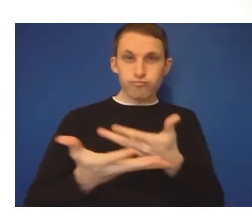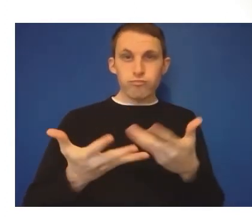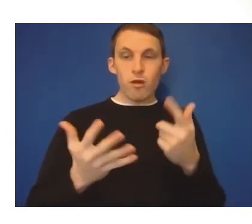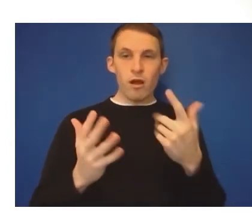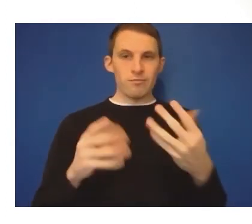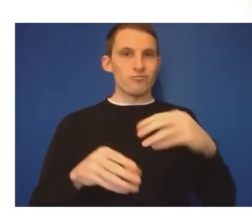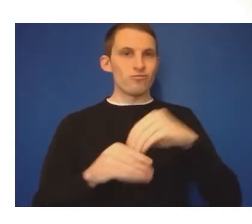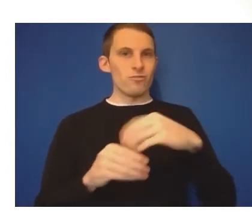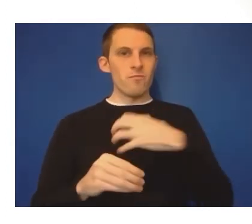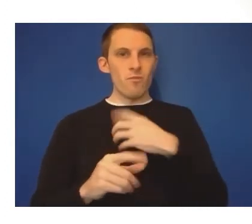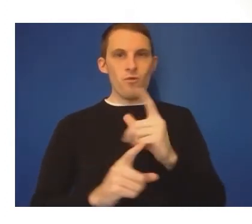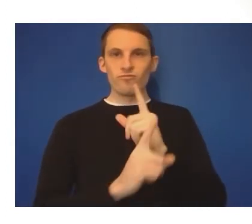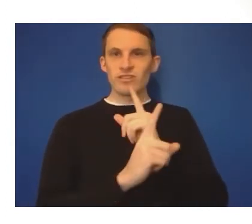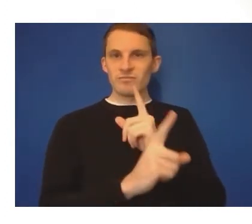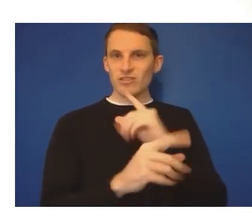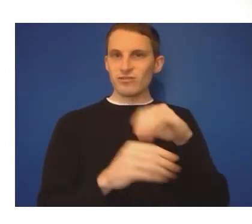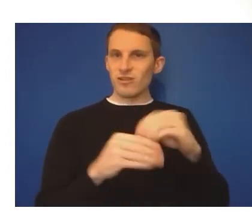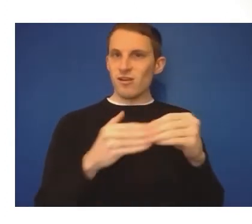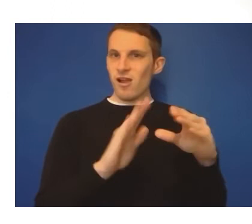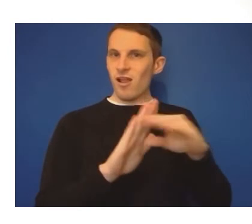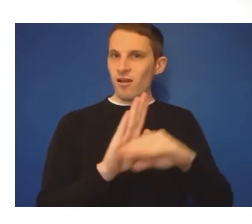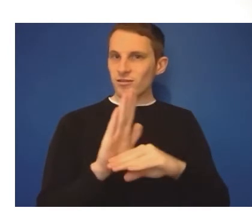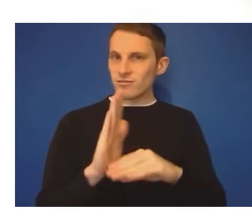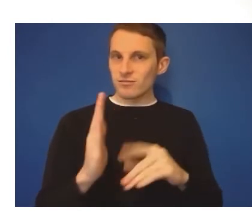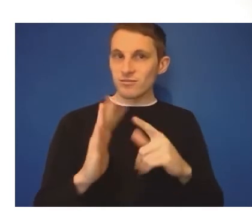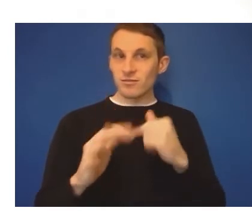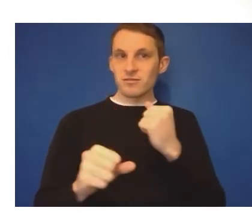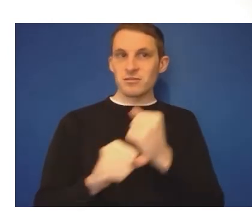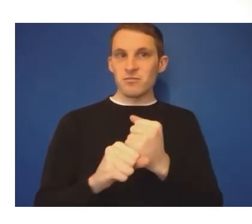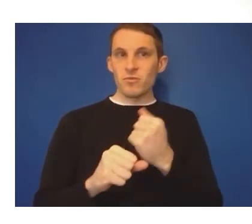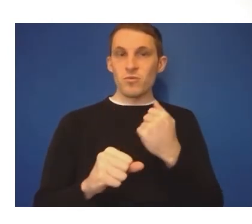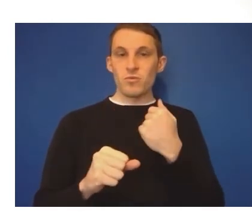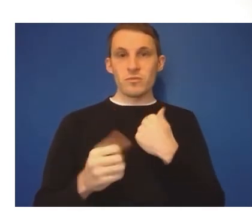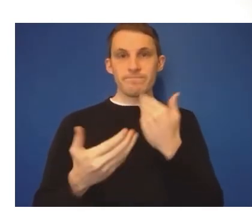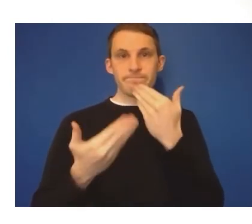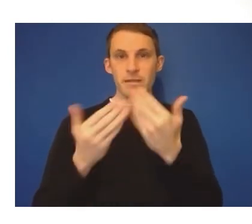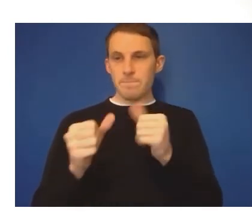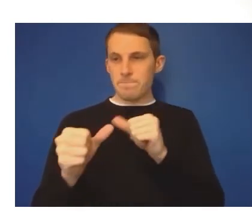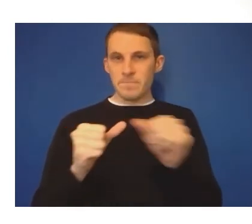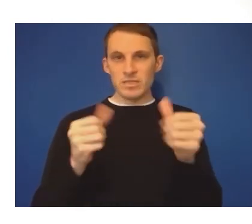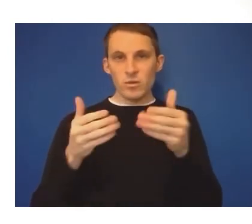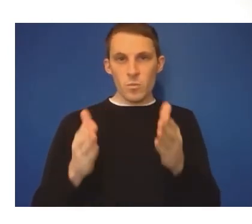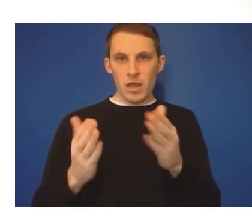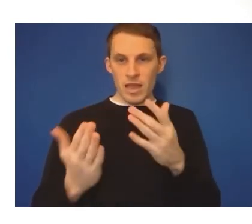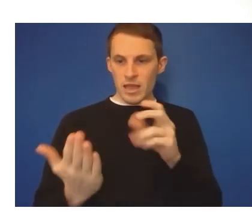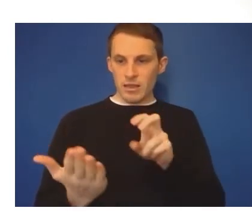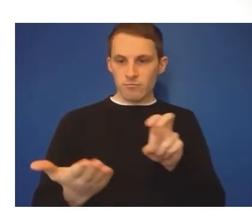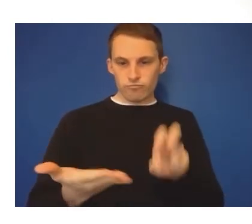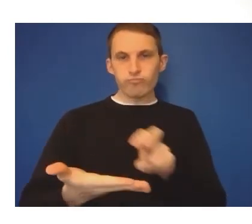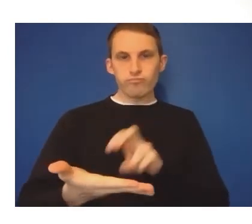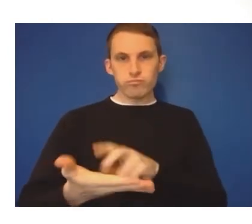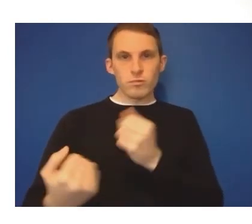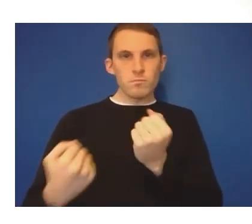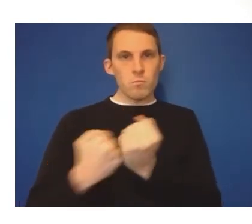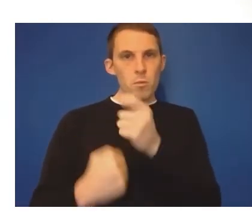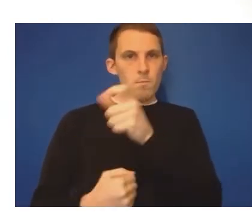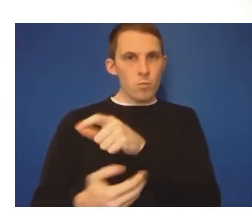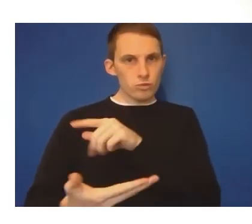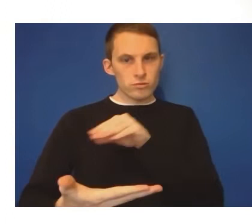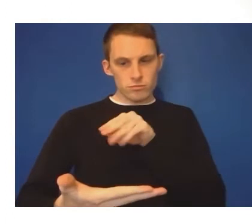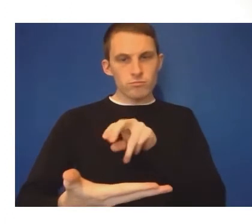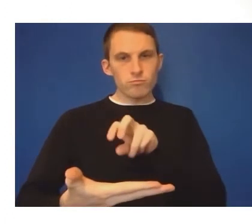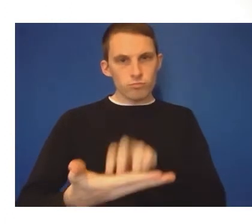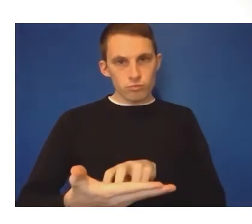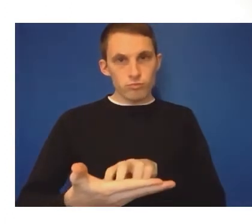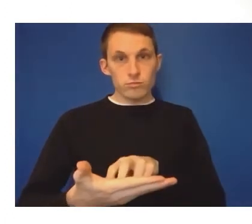guidelines. So, for example, we talked quite a bit about the best way to list a supporter, and some focus group participants talked about the importance